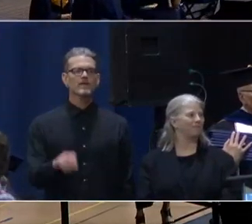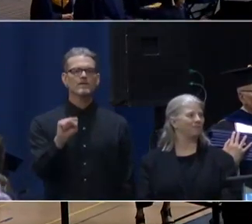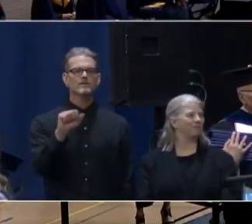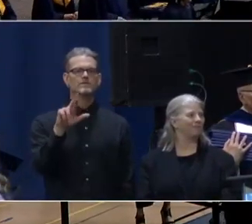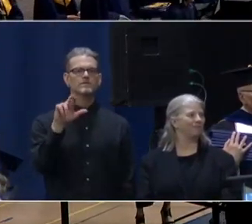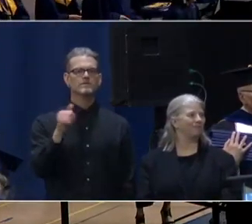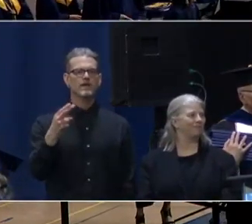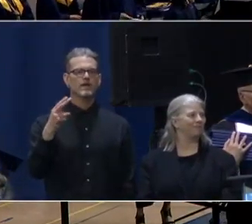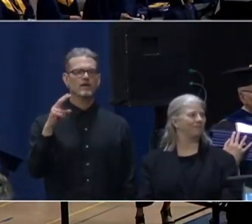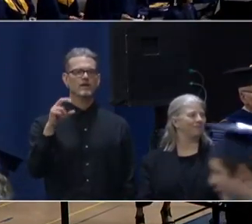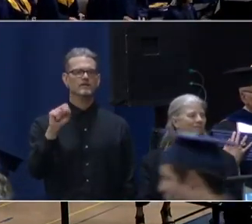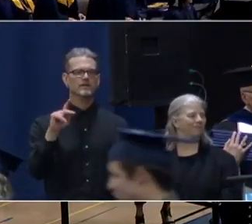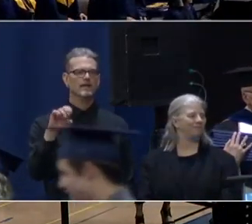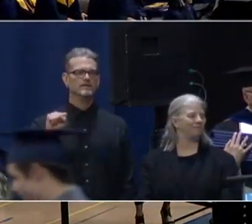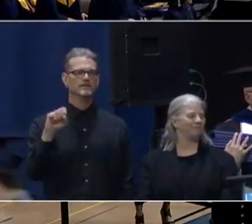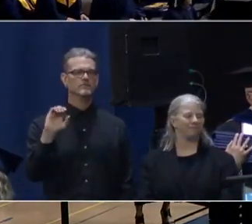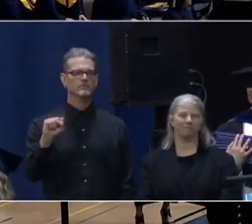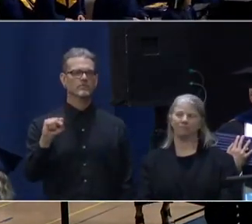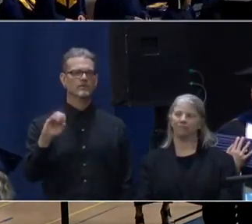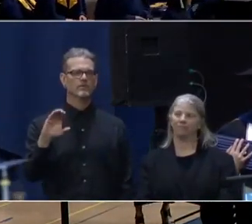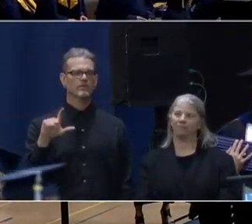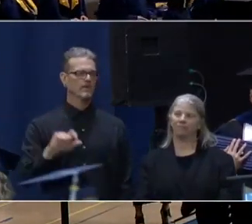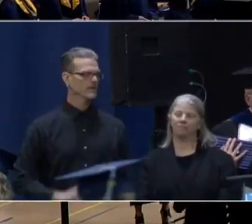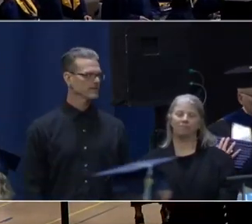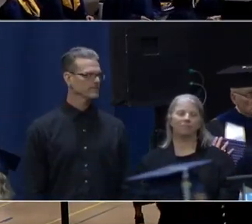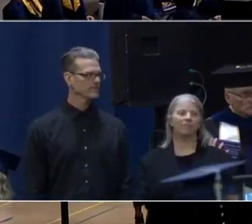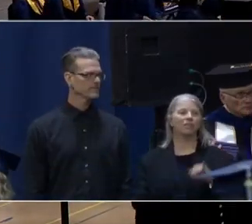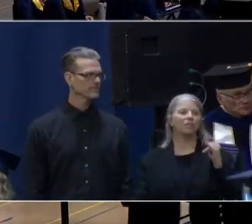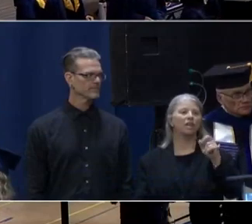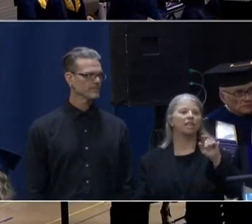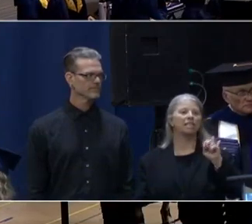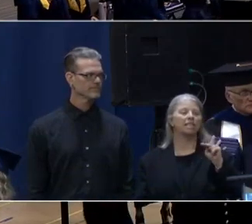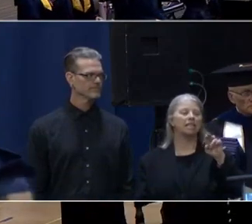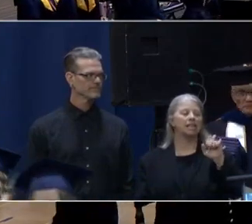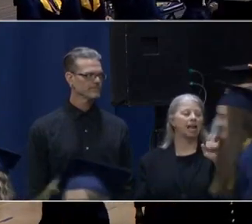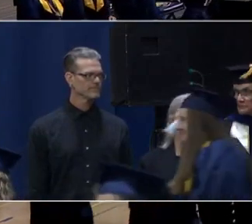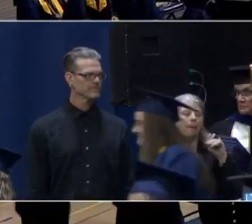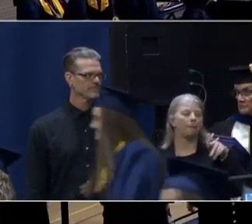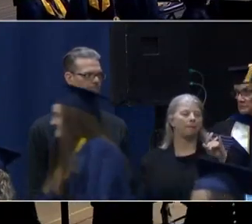Sarah Stice, summa cum laude. Jillian Campanola.